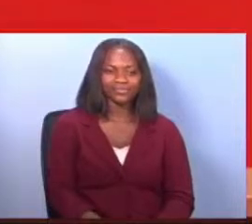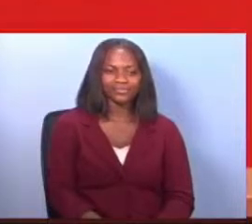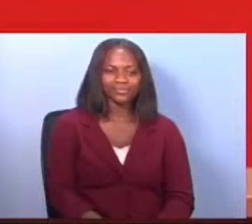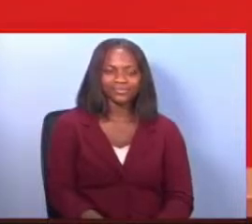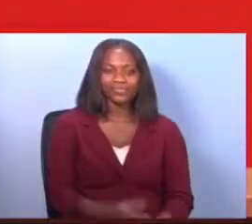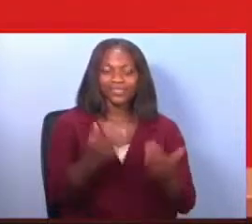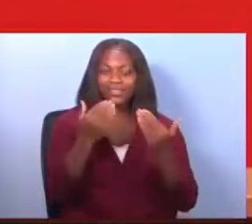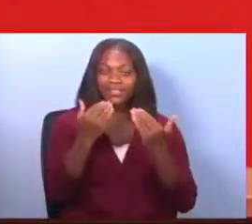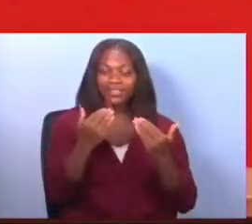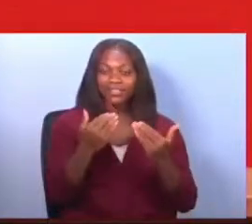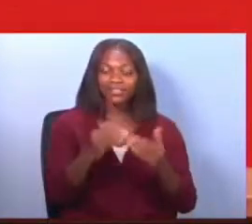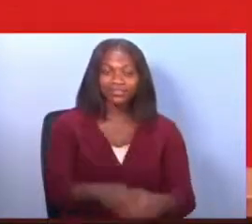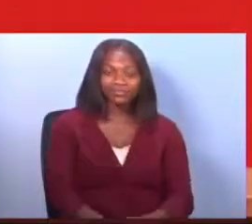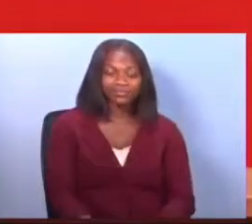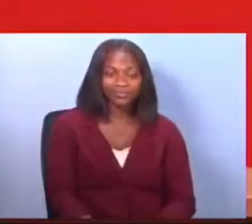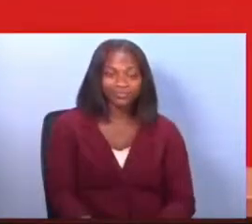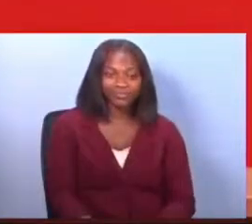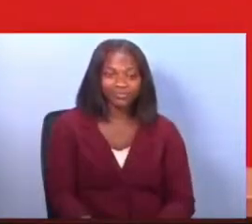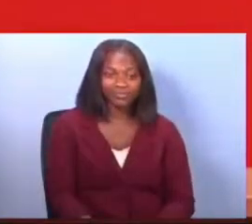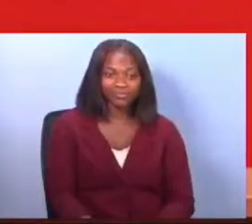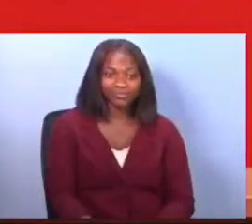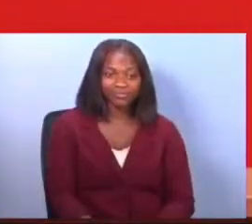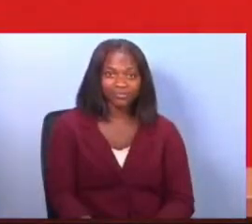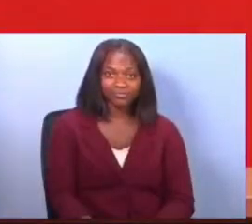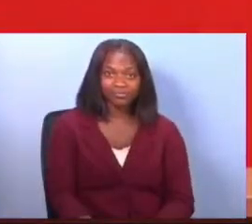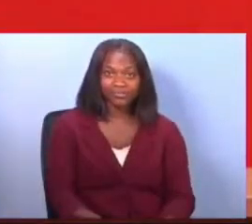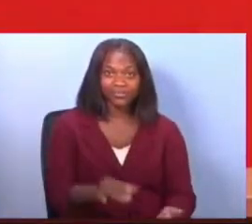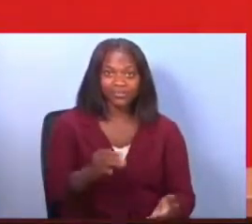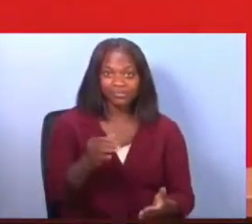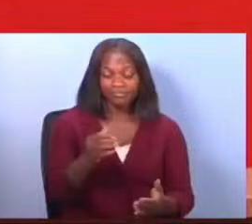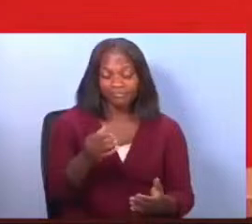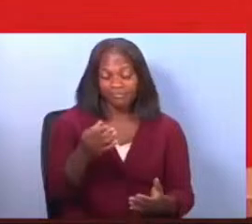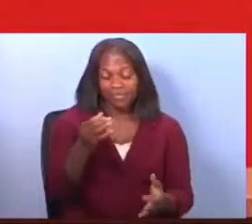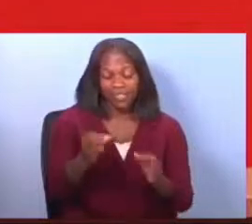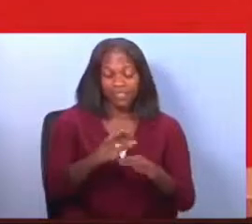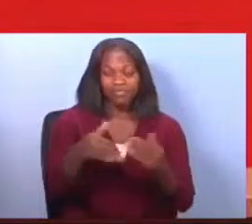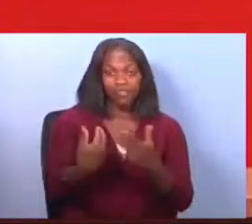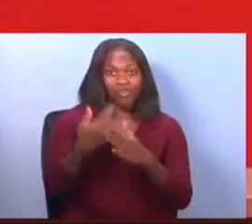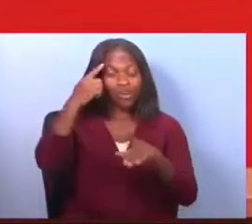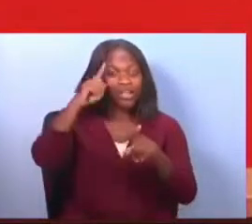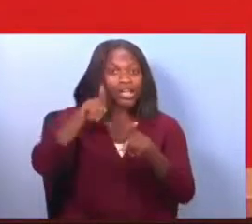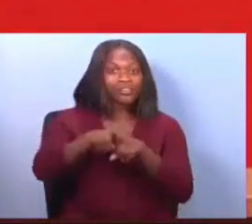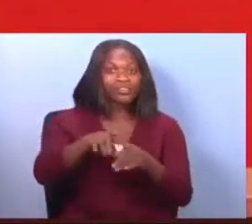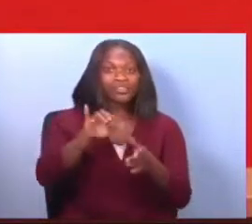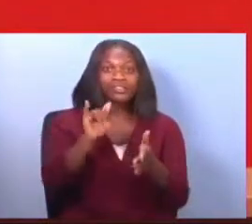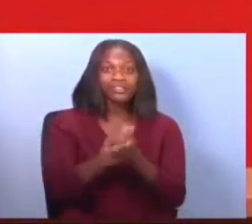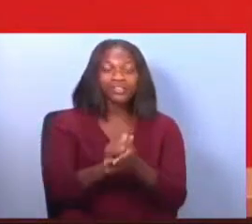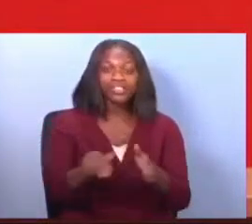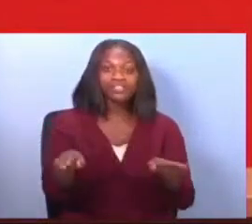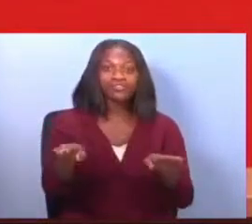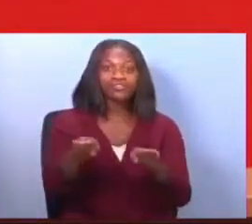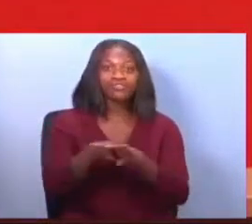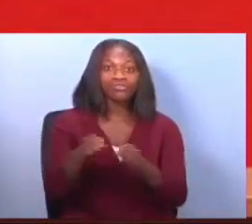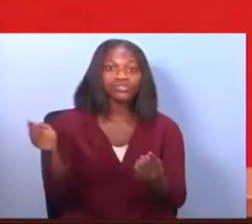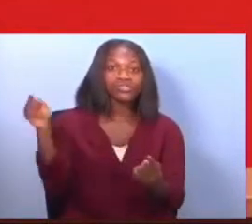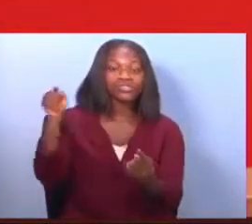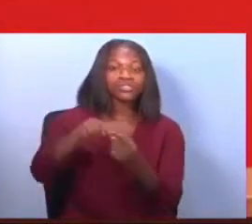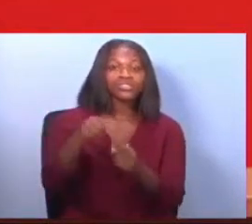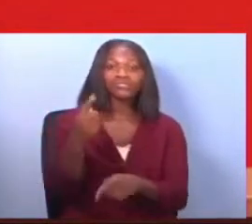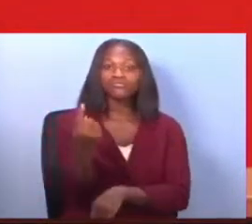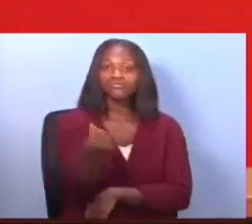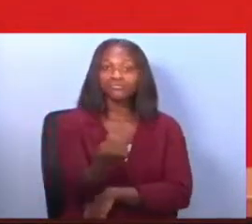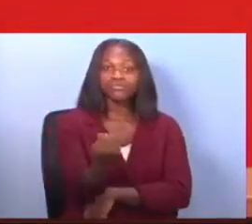Thank you. Since the will of the House is to adjourn it to Tuesday,